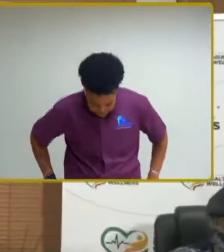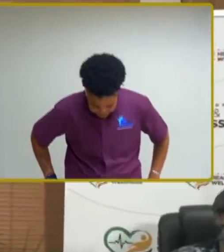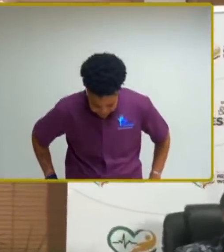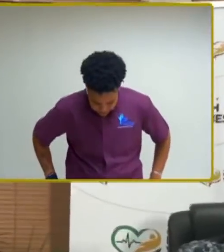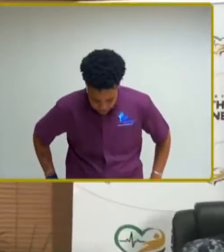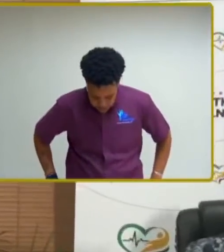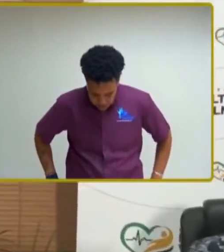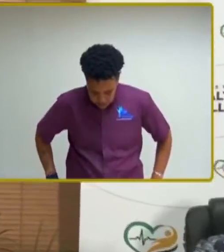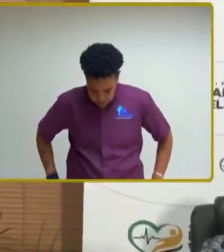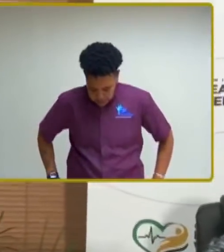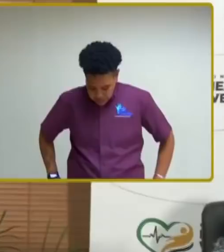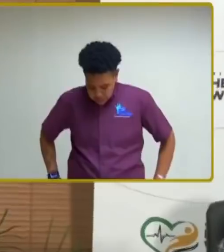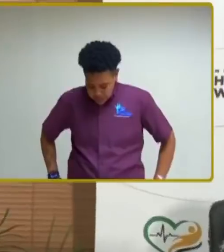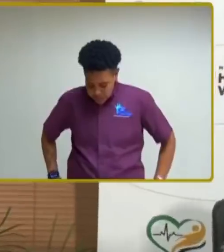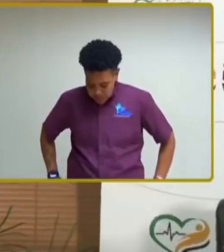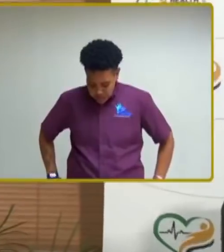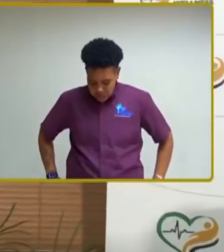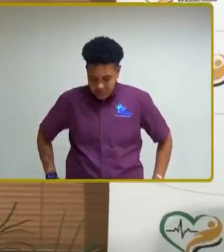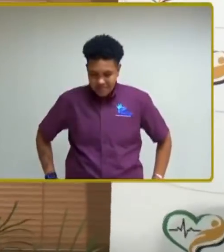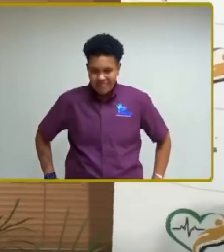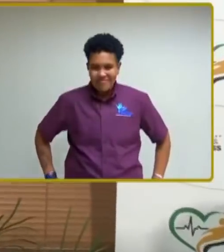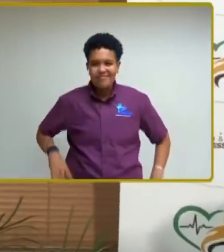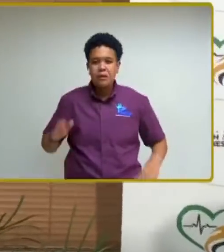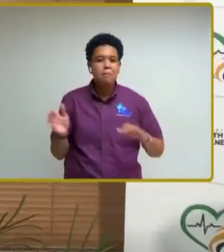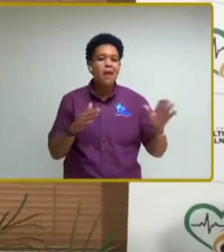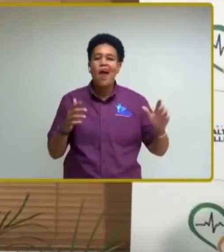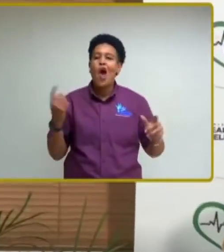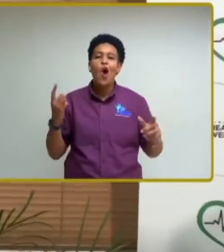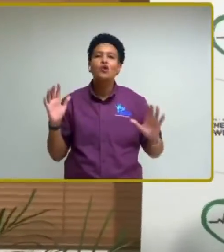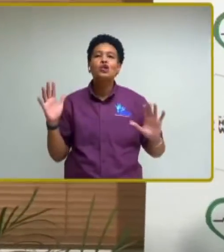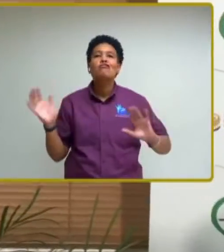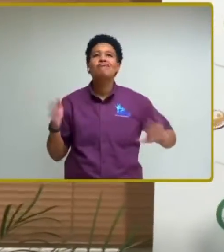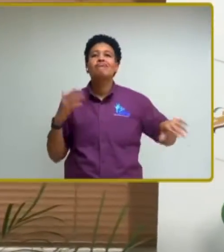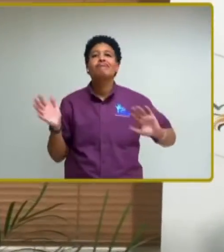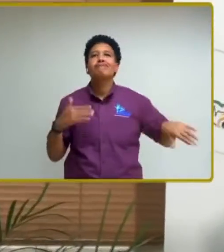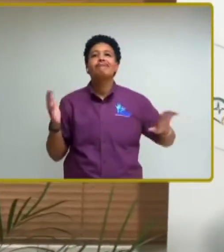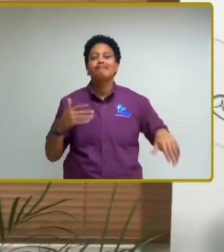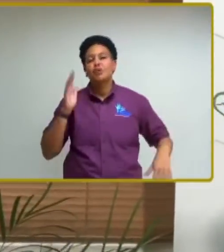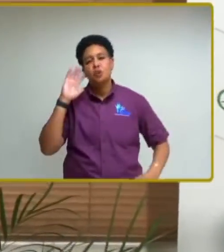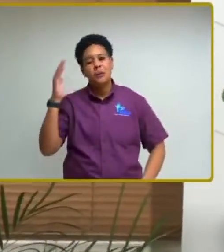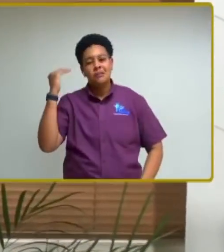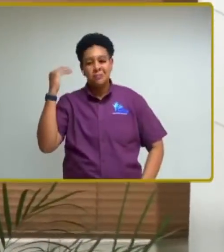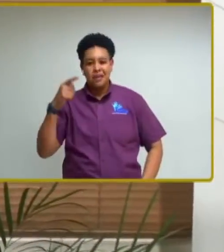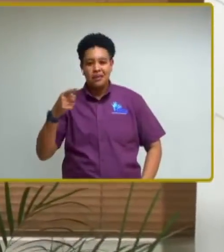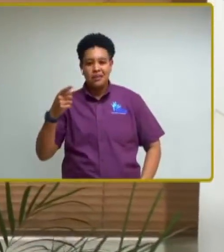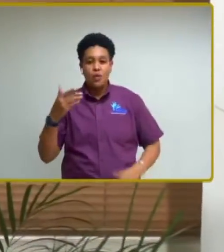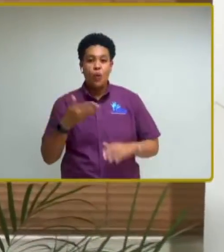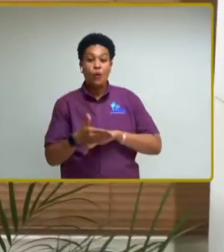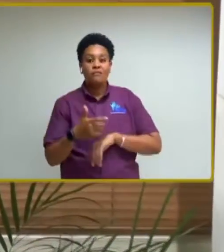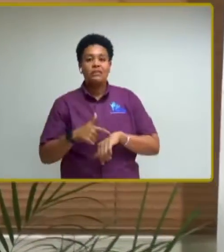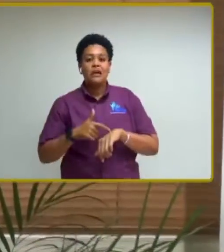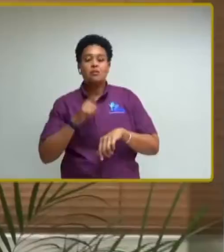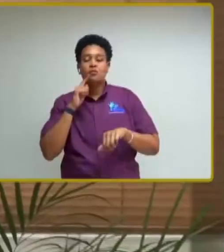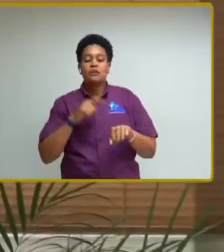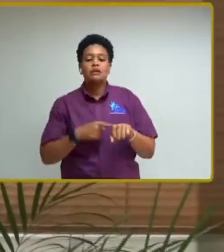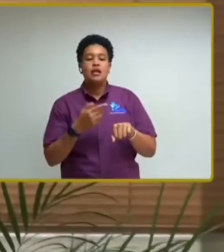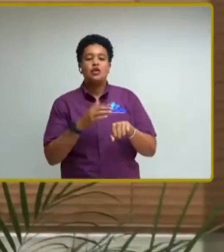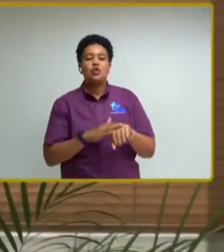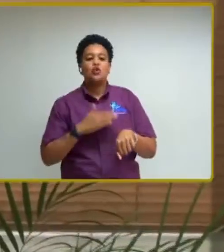the Blitz was always a part of the plan, and over time it was to start slow and